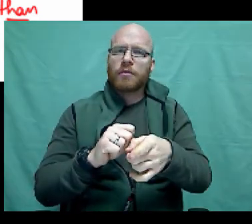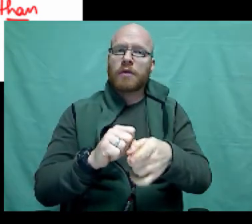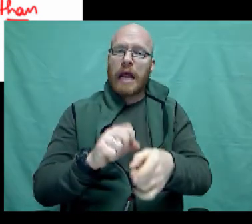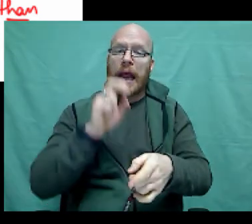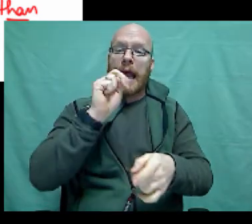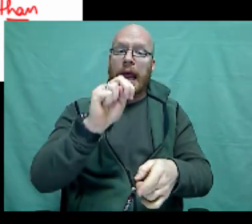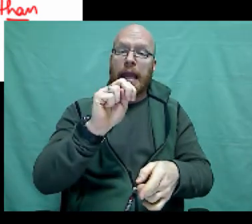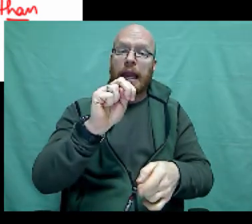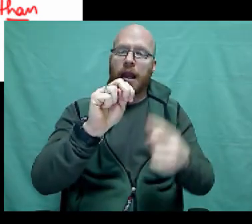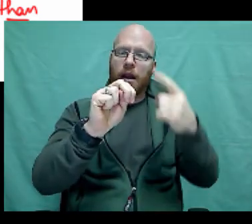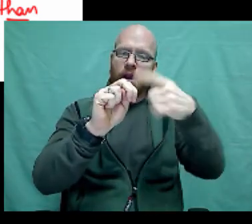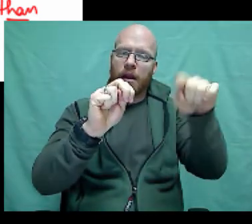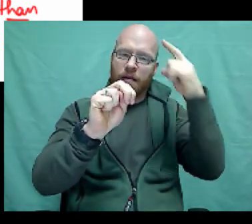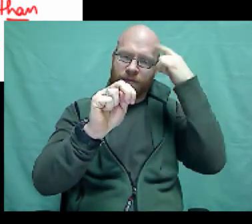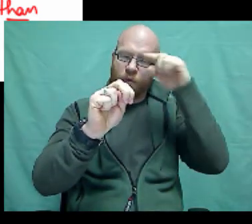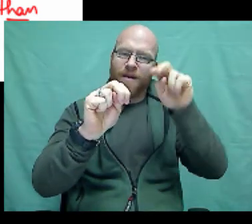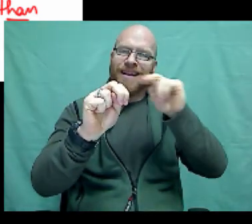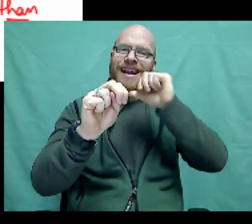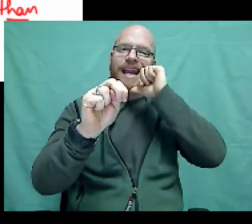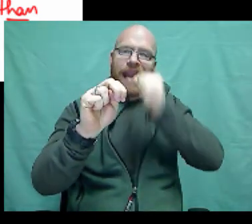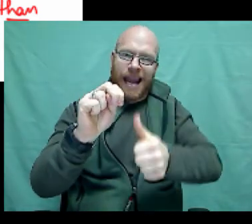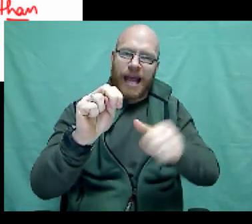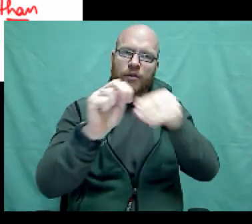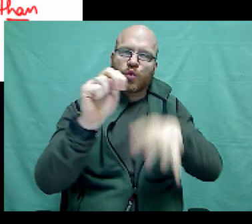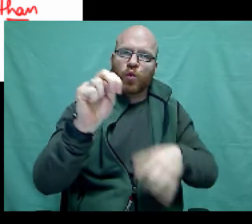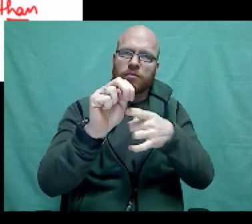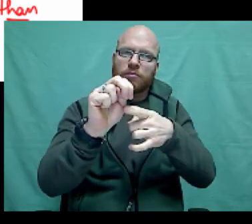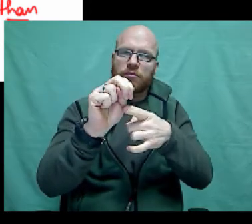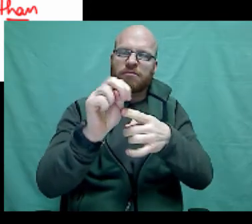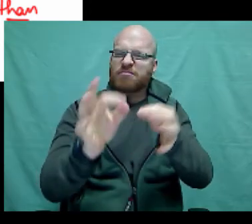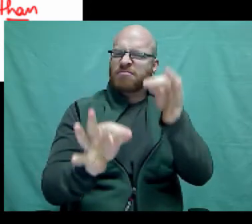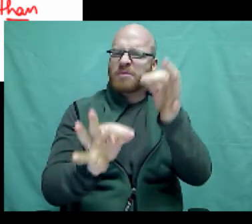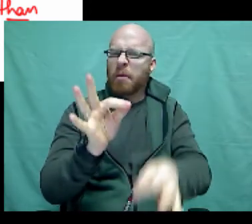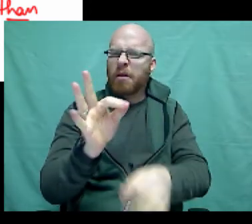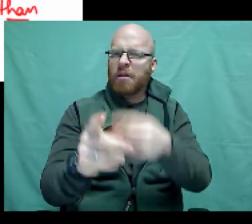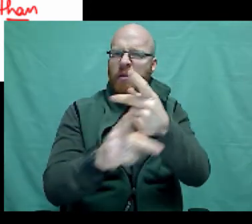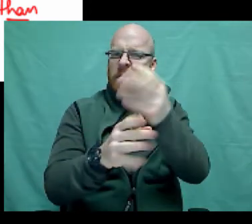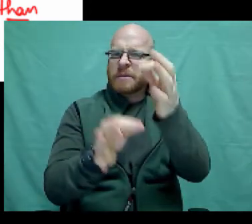N for non-students. Pretty simple.